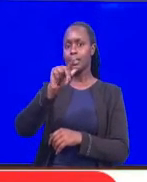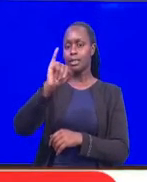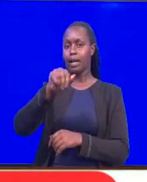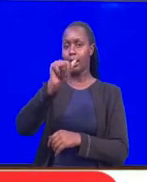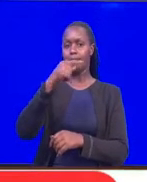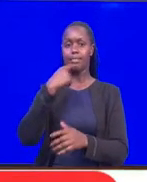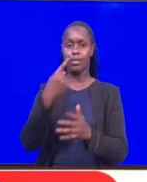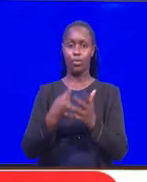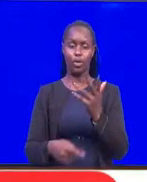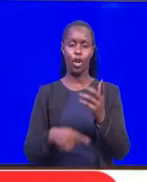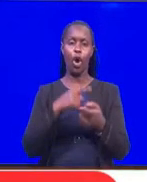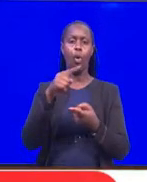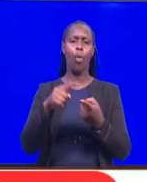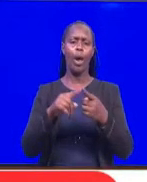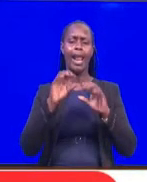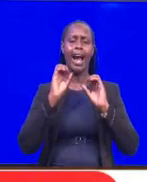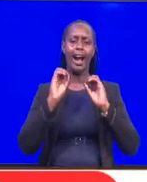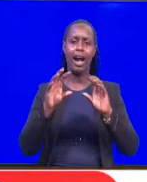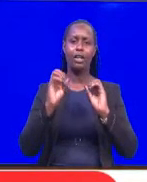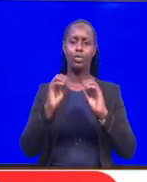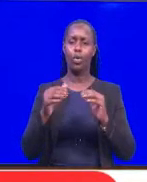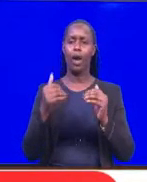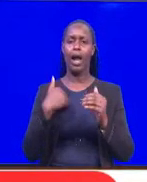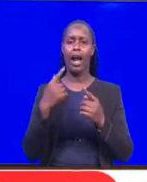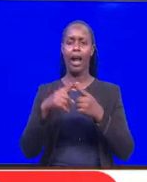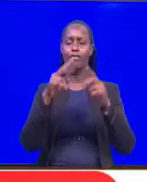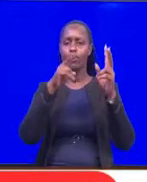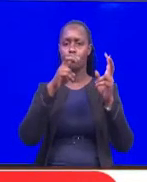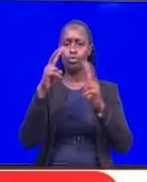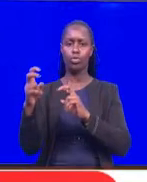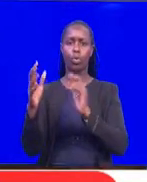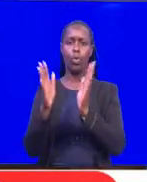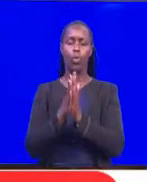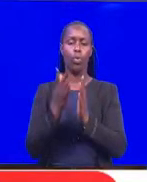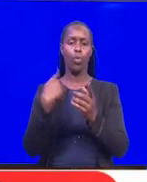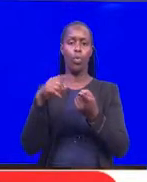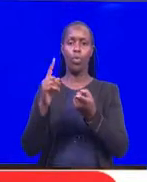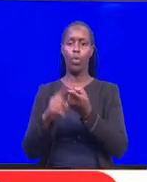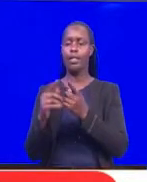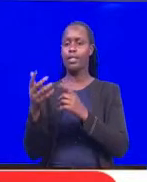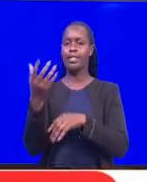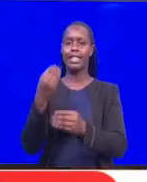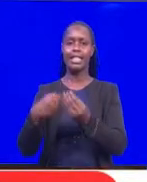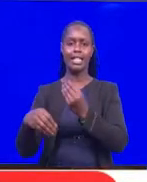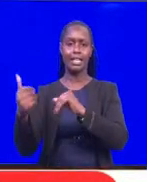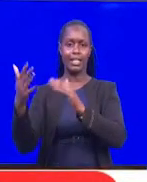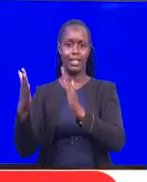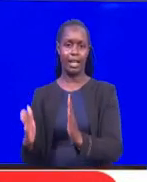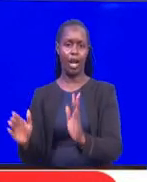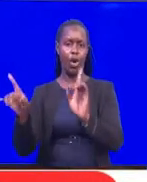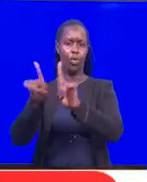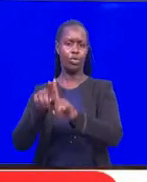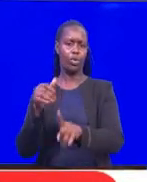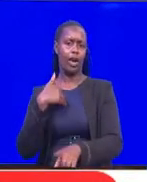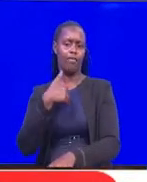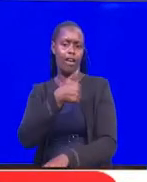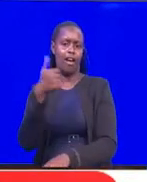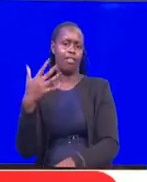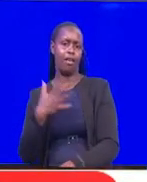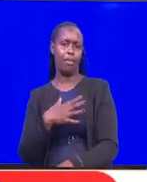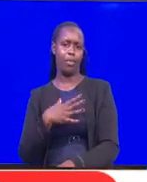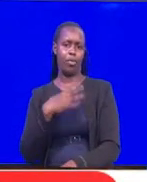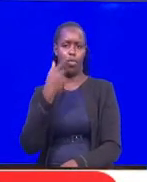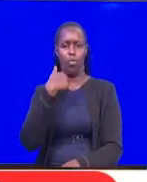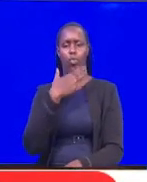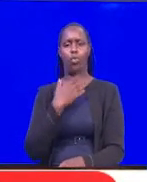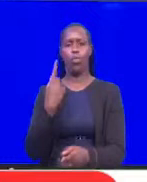enforcement officers engaging in running battles with hawkers in the city are long gone, there are still people who still want to